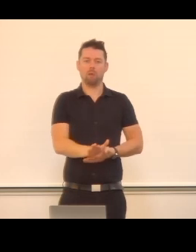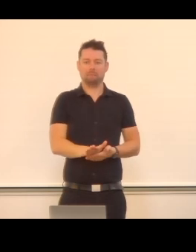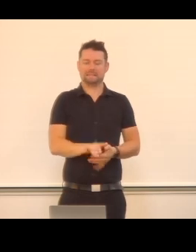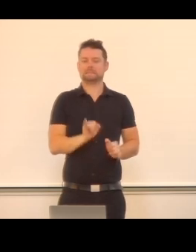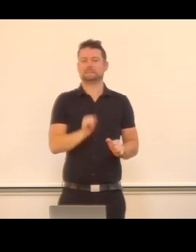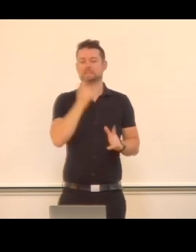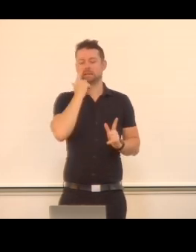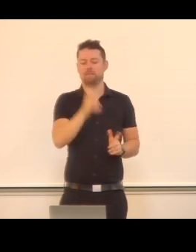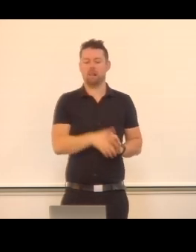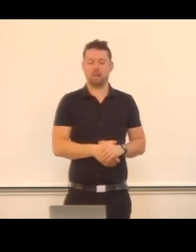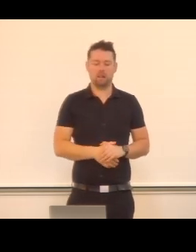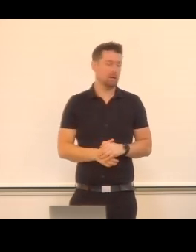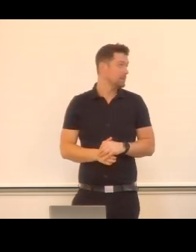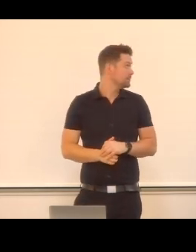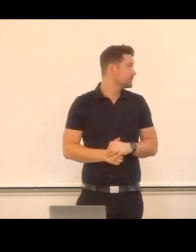slip on the rungs.